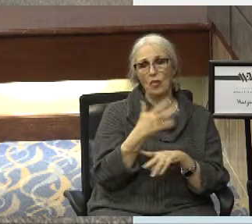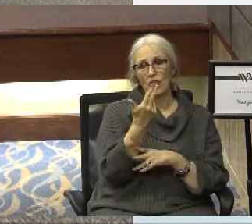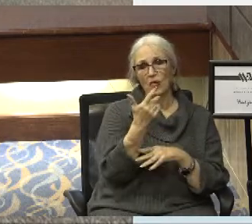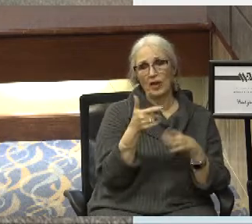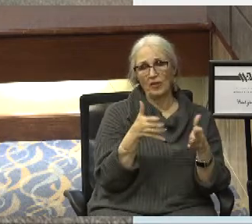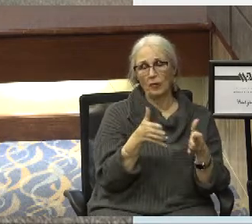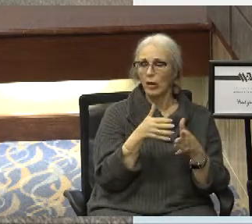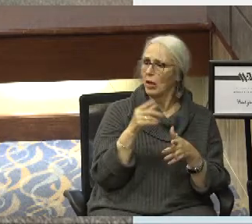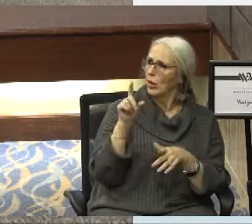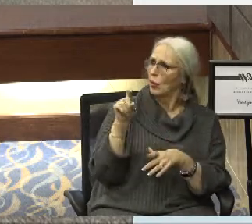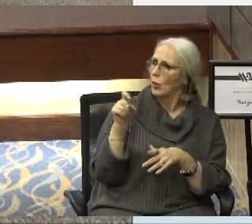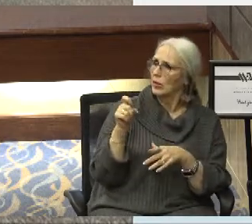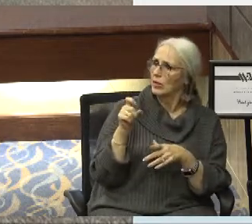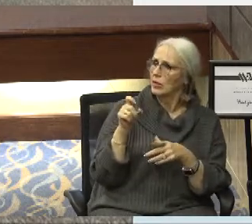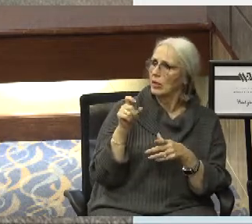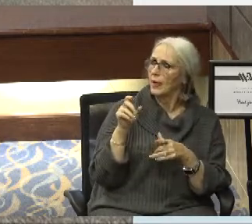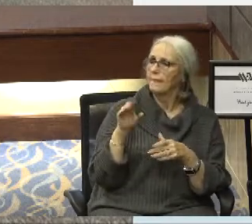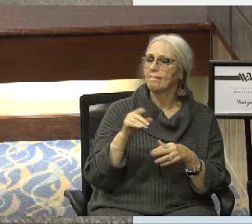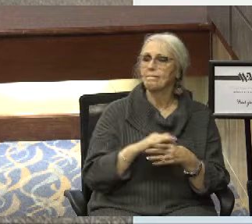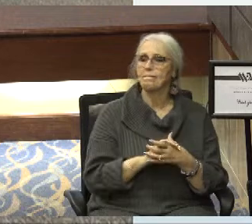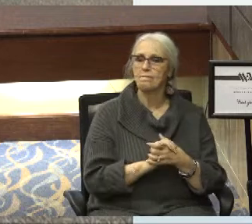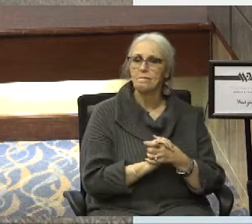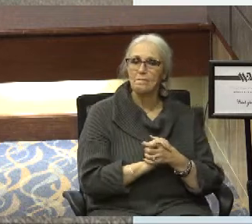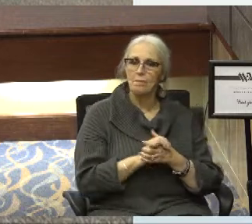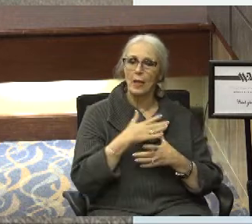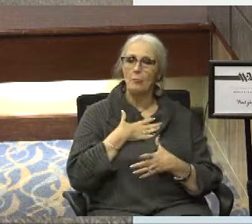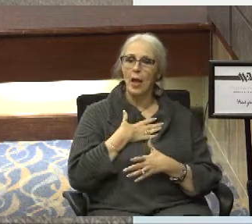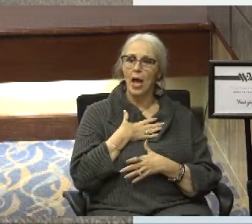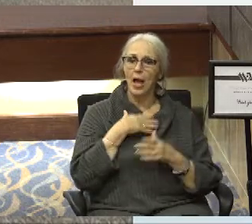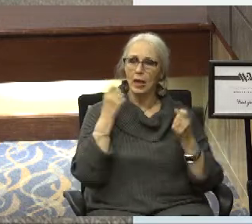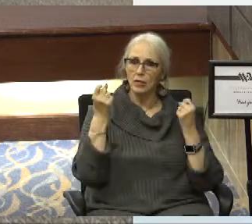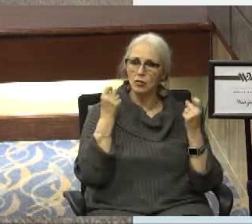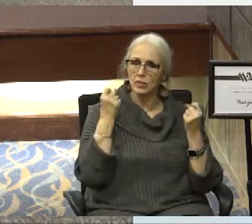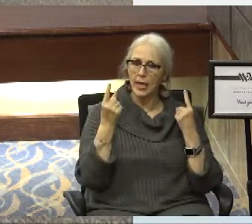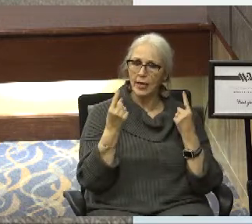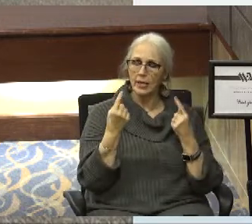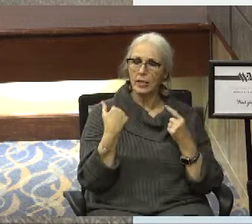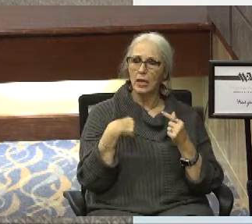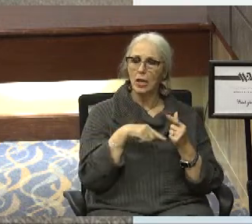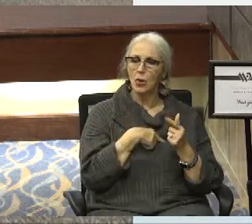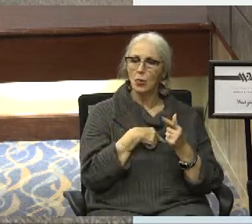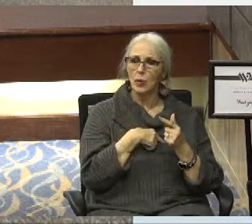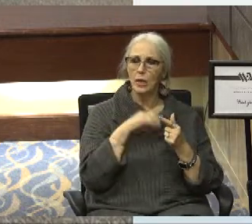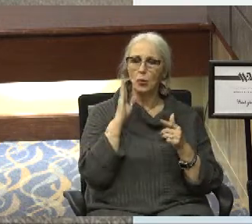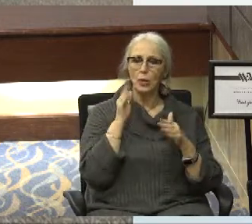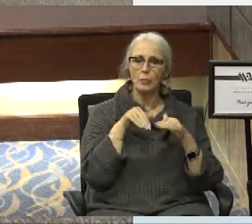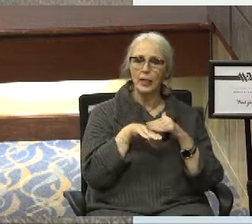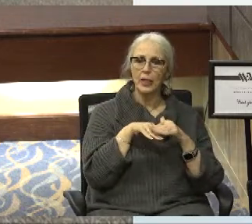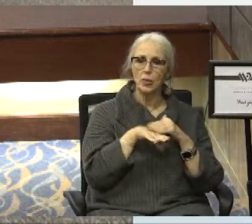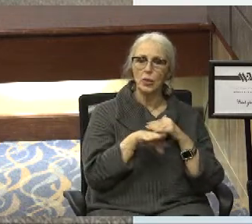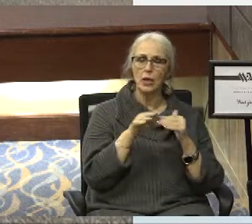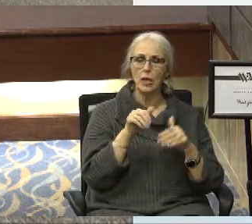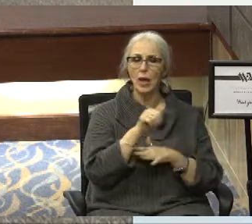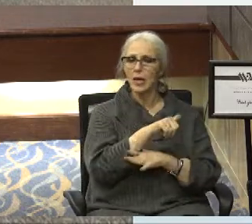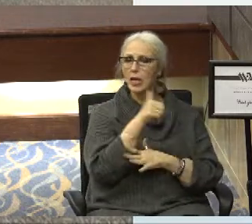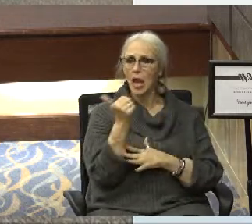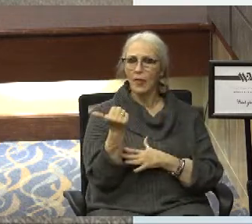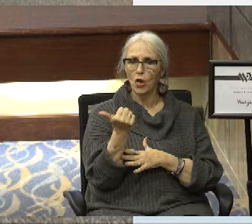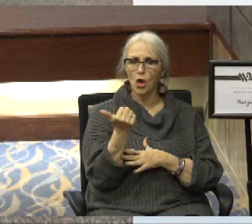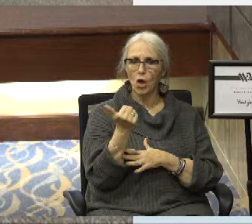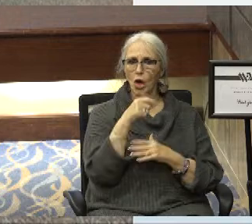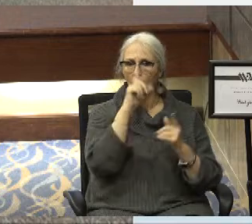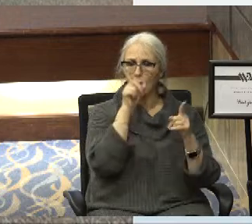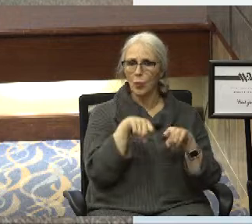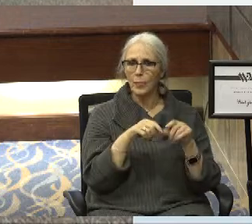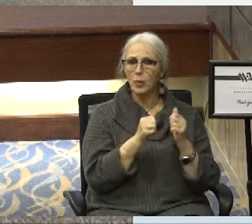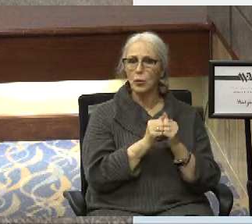have a question really quick for Bradley. So my understanding is we're going to be entering into another agreement